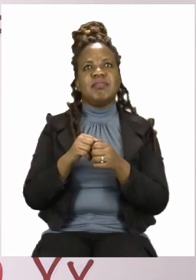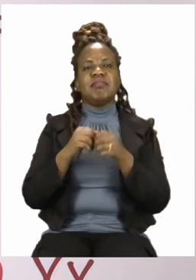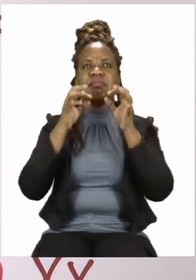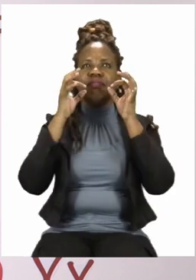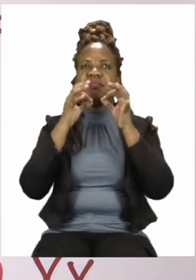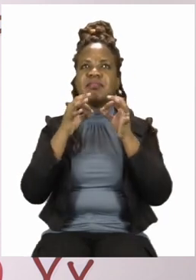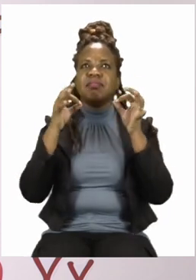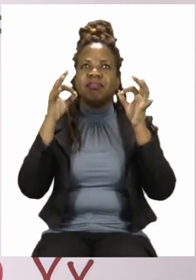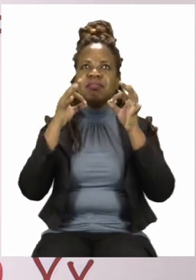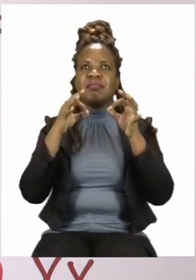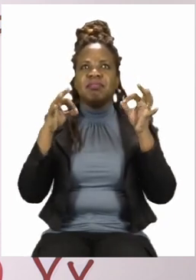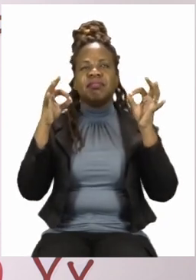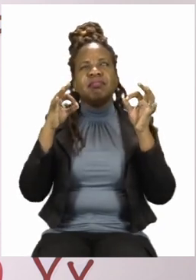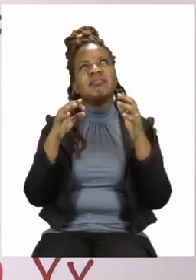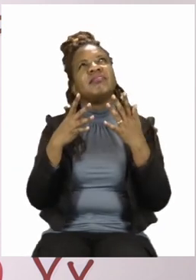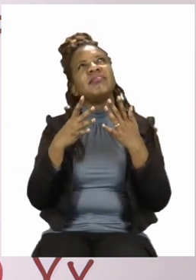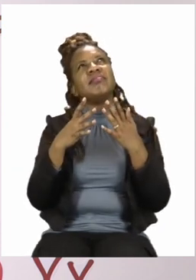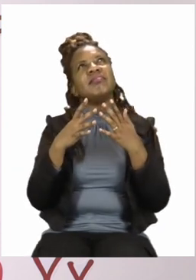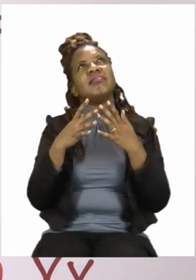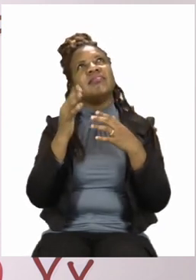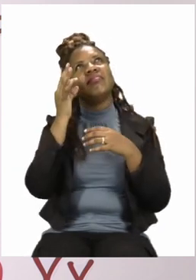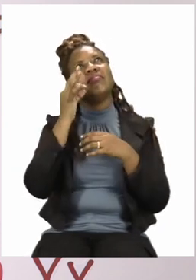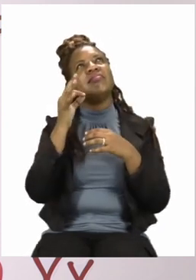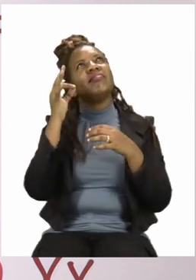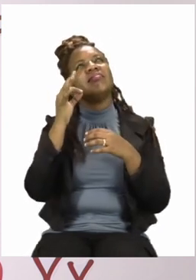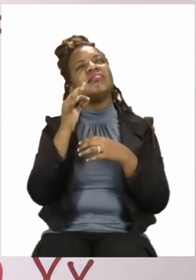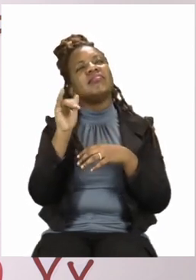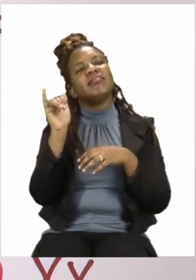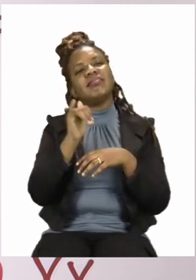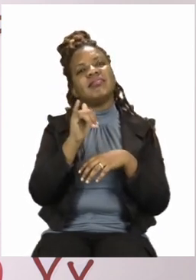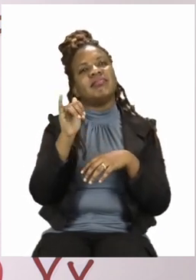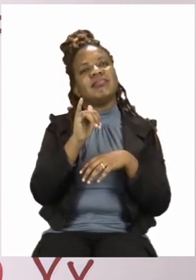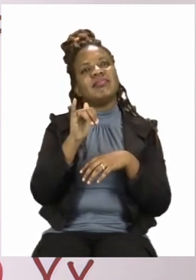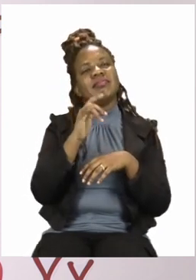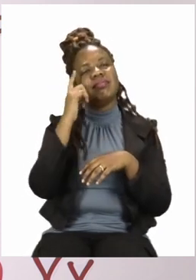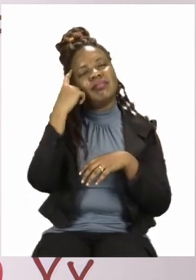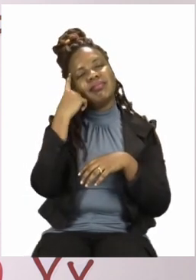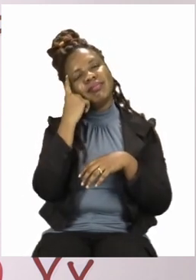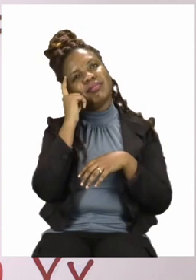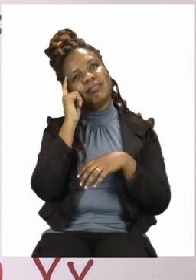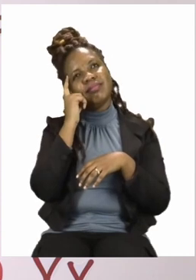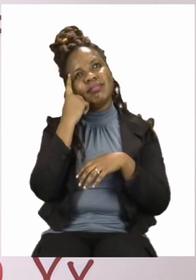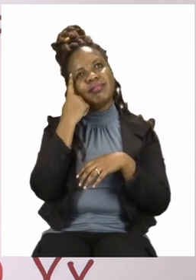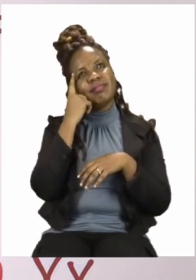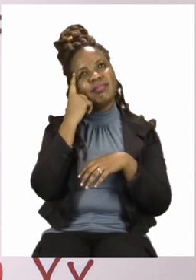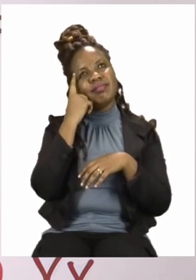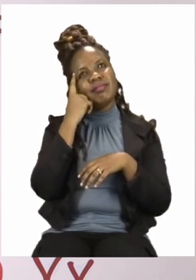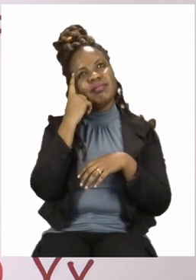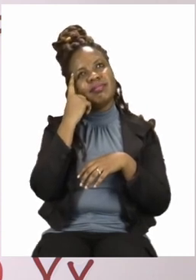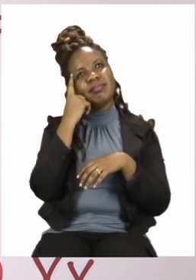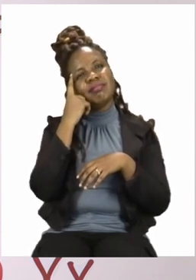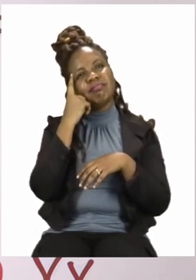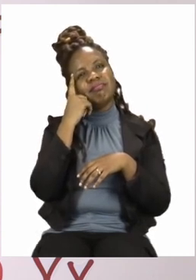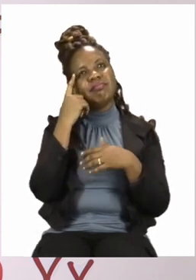song should we sing? I wonder, maybe we can sing